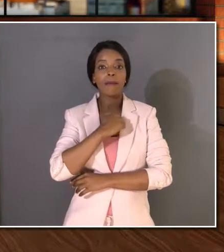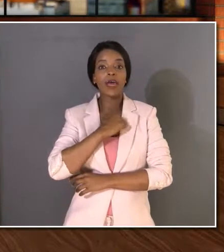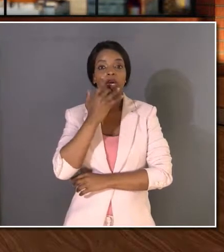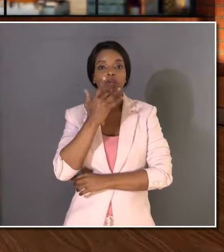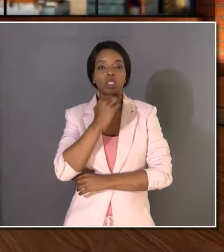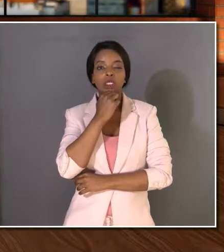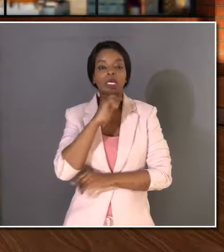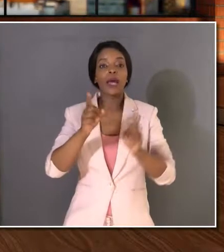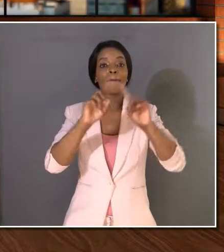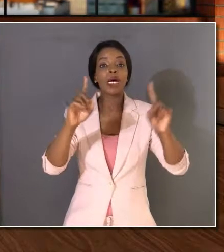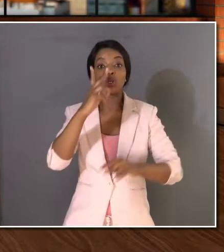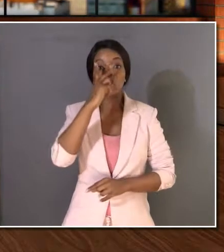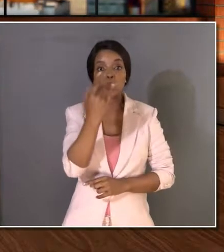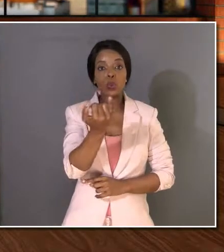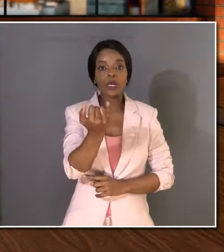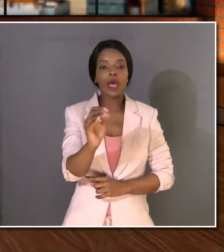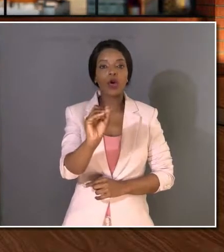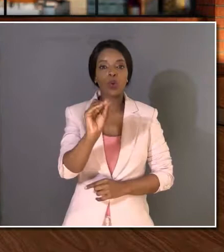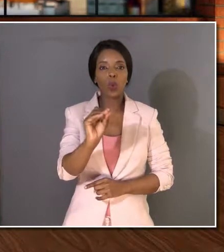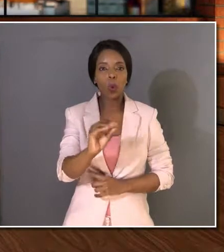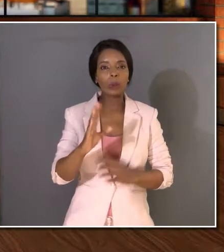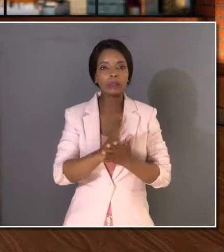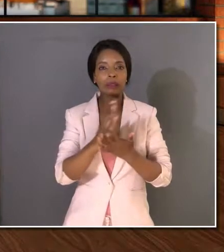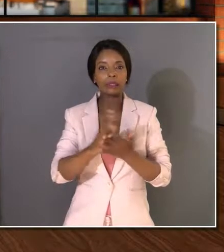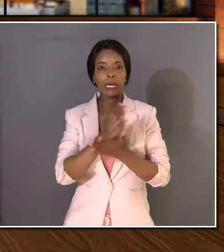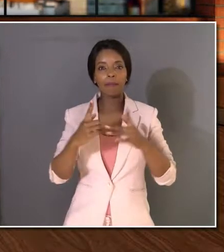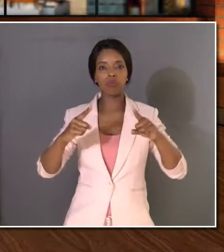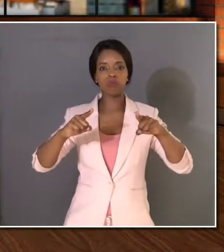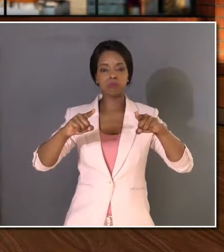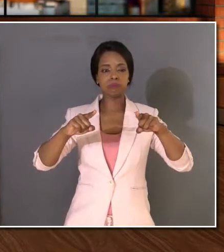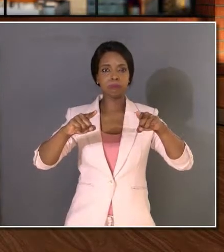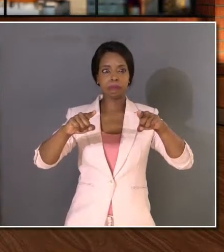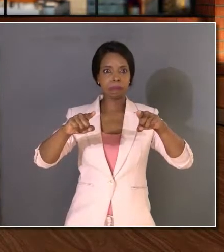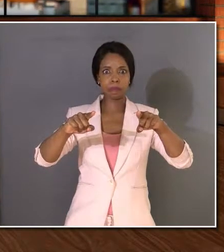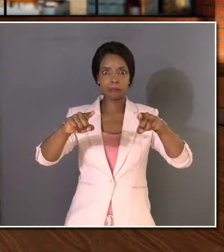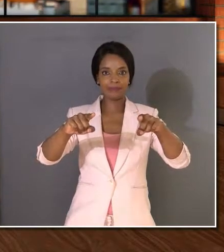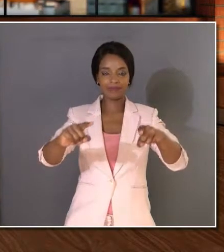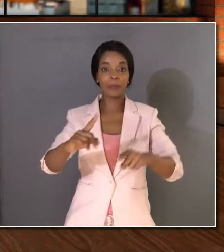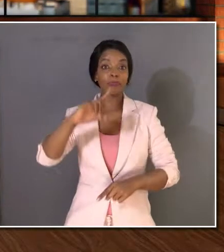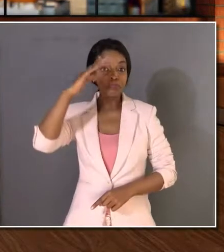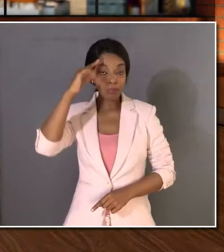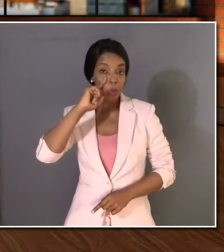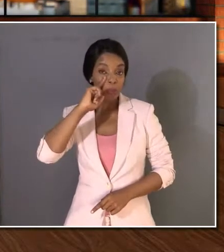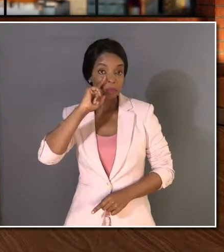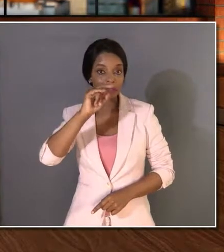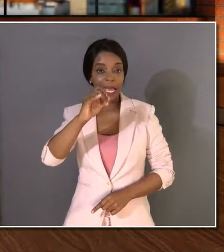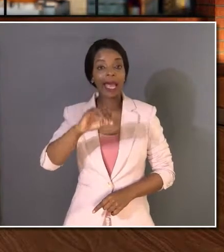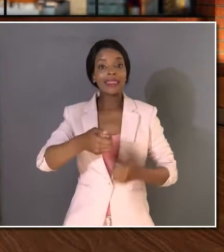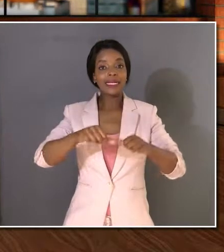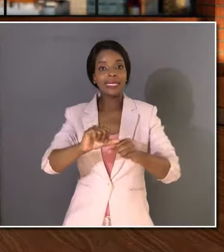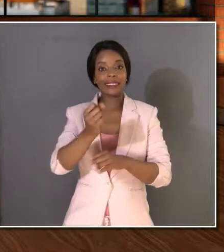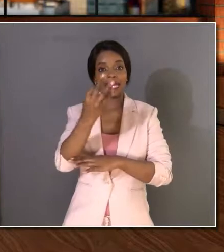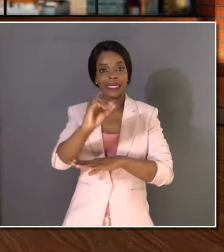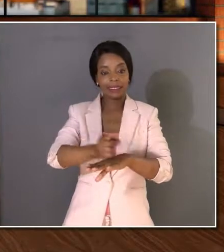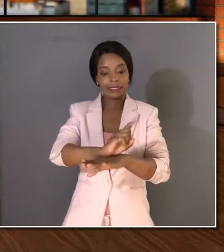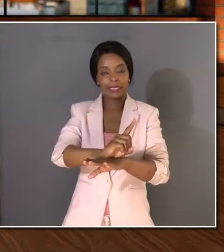a couple front runners, but we'll know probably in the next 30 seconds exactly who that winner is. But before we go into that, a